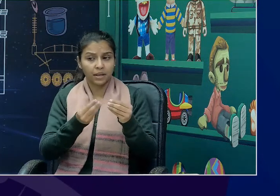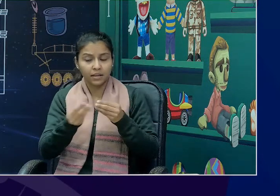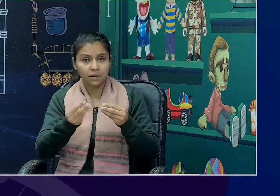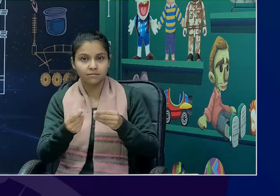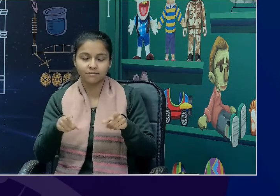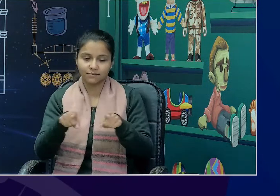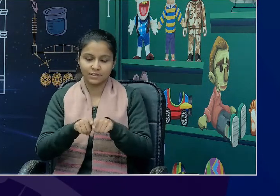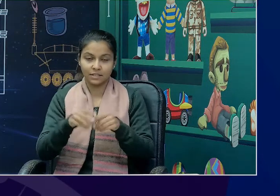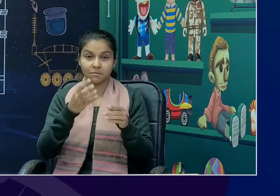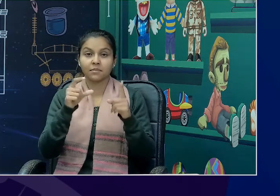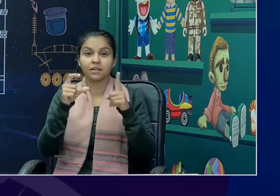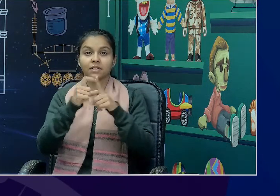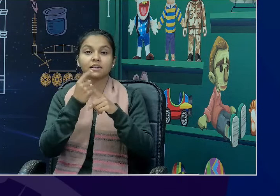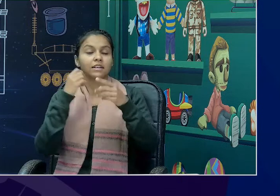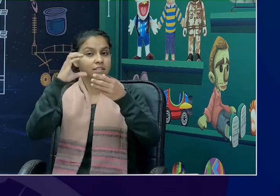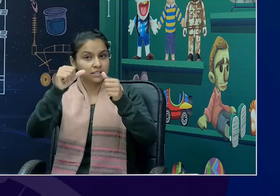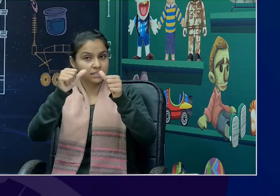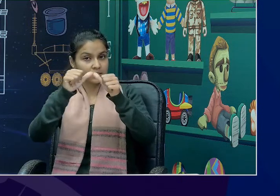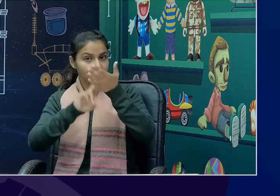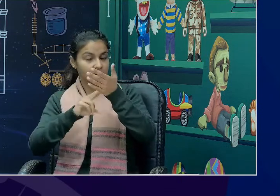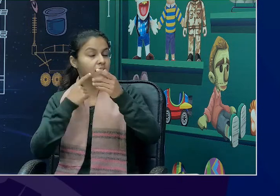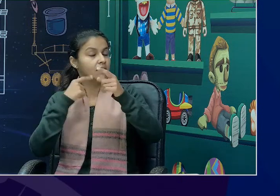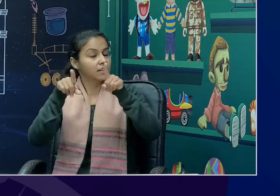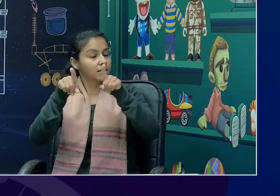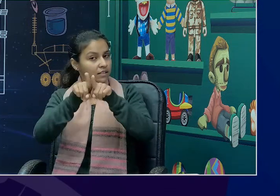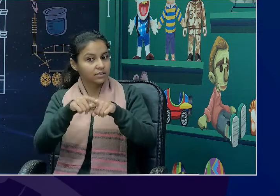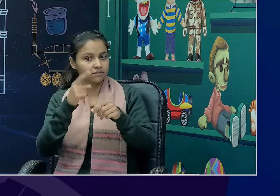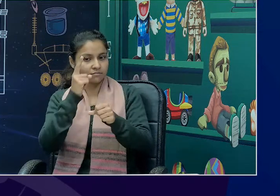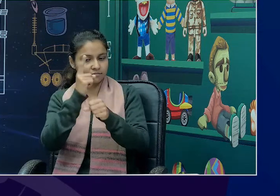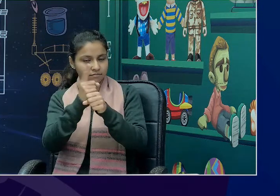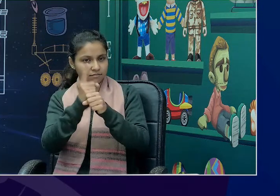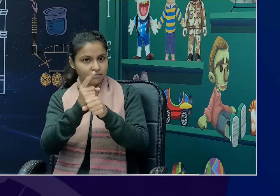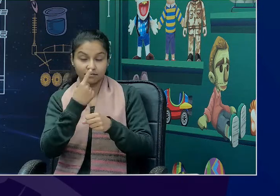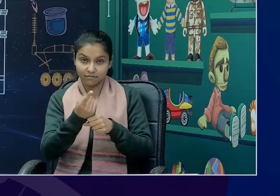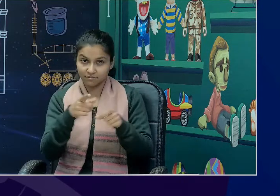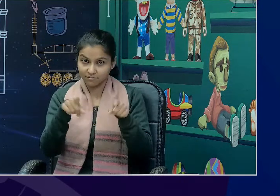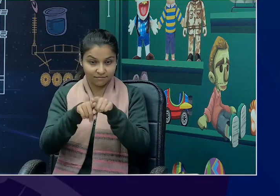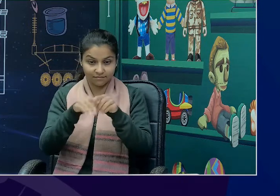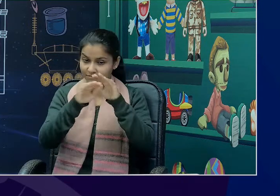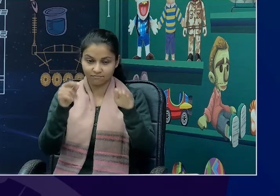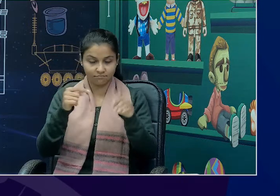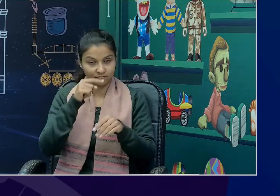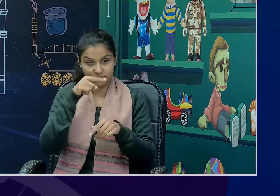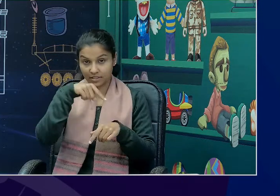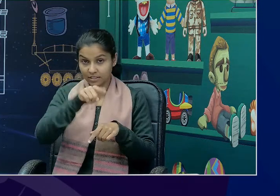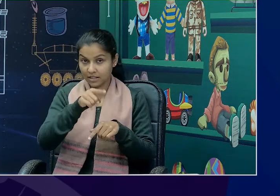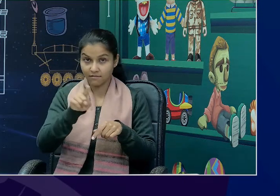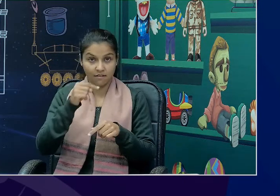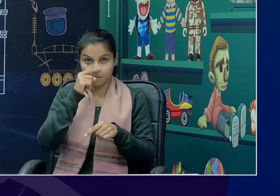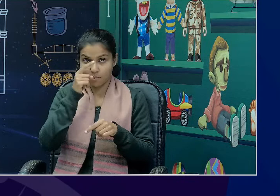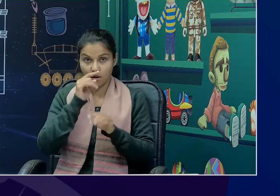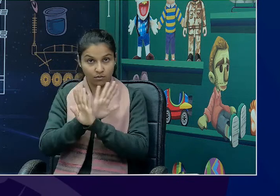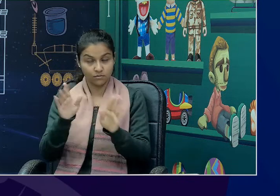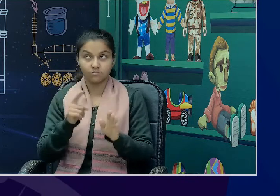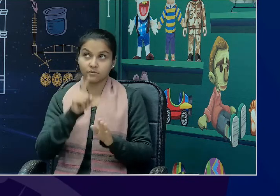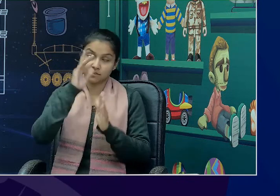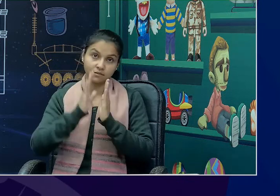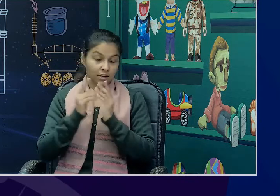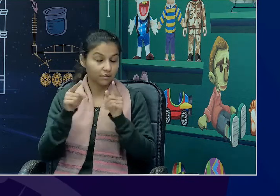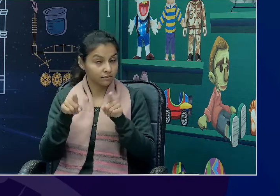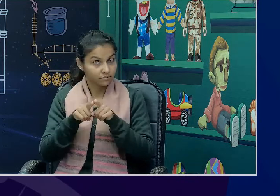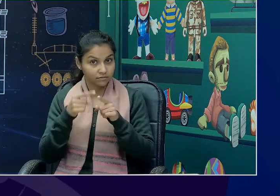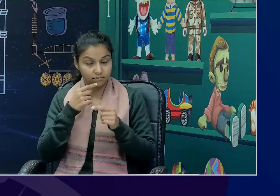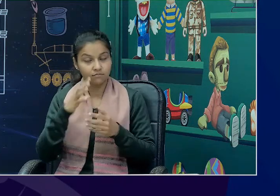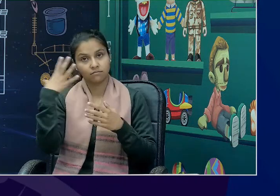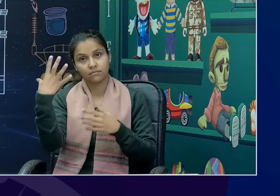decline. And that way the teacher can teach the students to not be proud of themselves and to be thankful of what they have